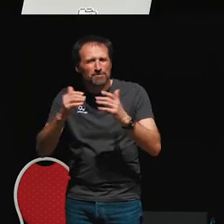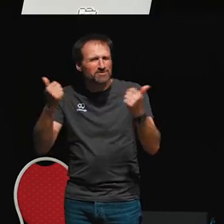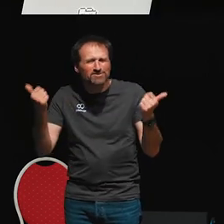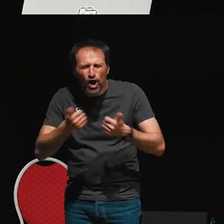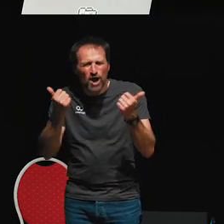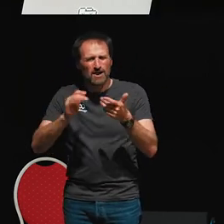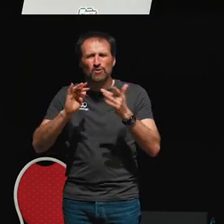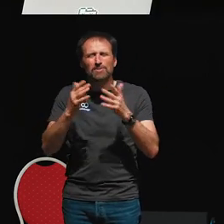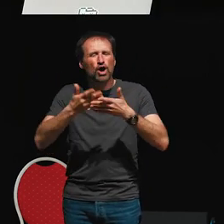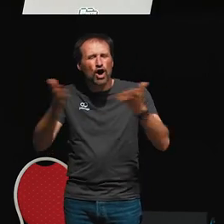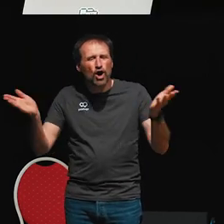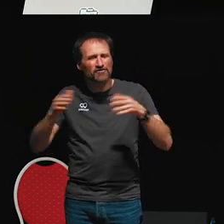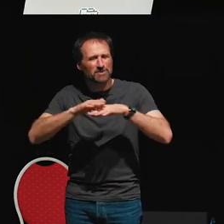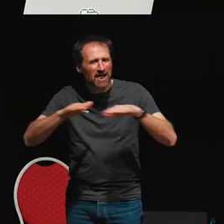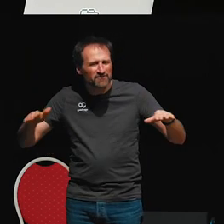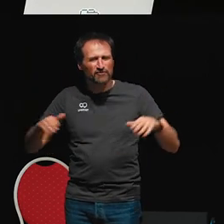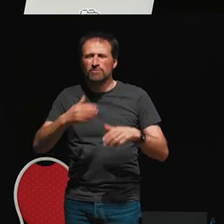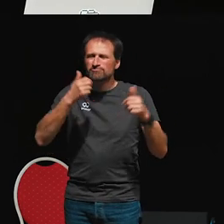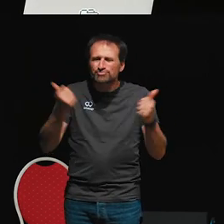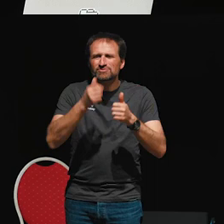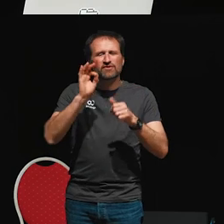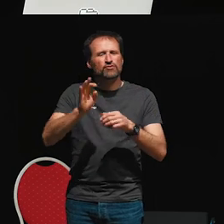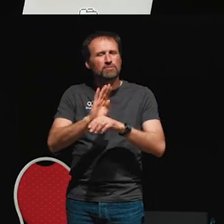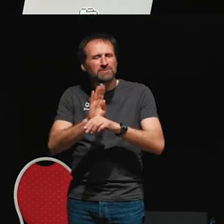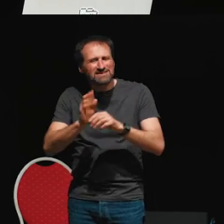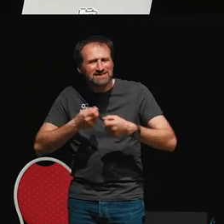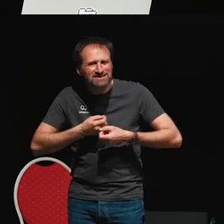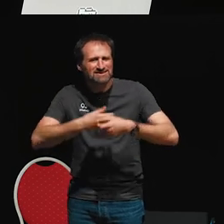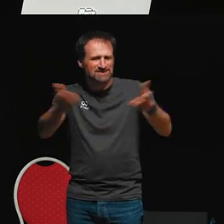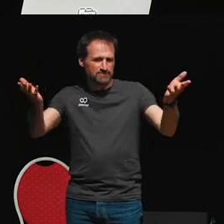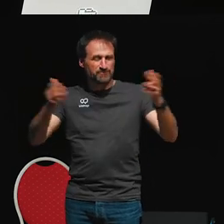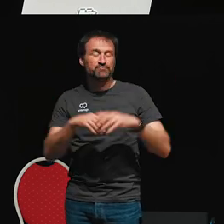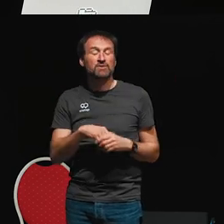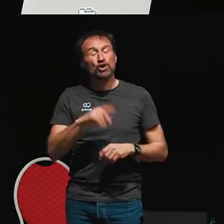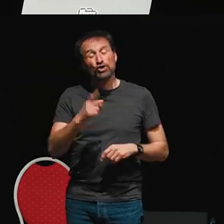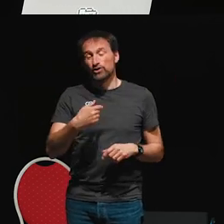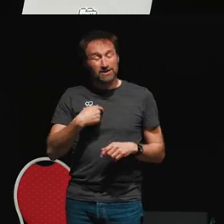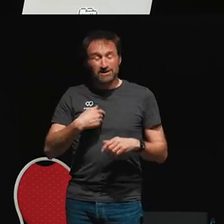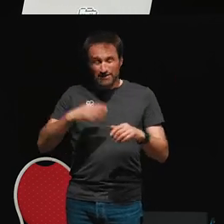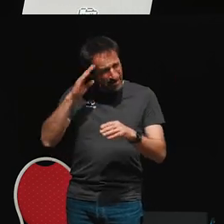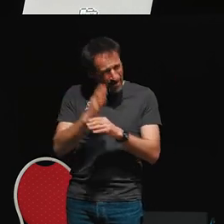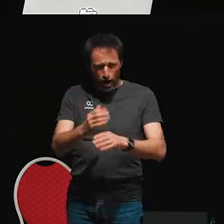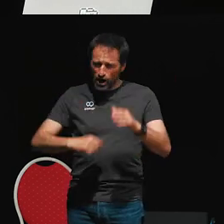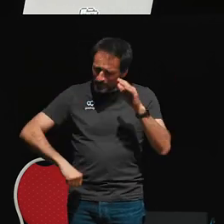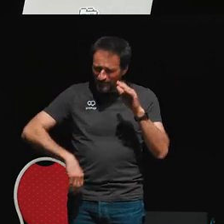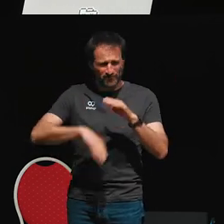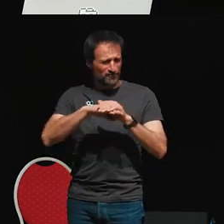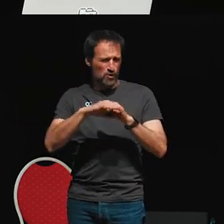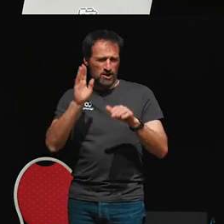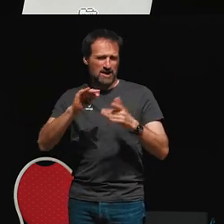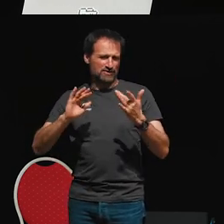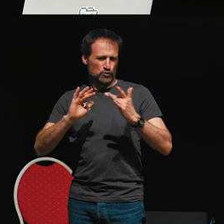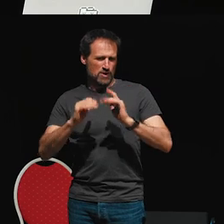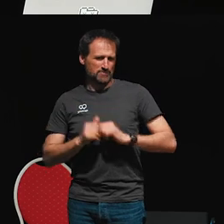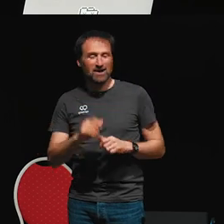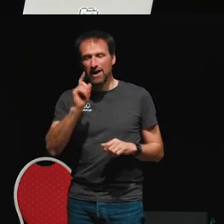great platform to develop business for, and like I fully like believe in it. But also sometimes